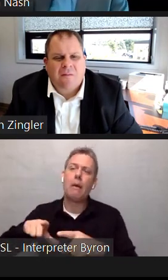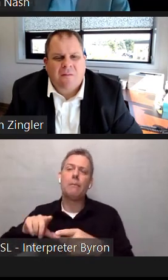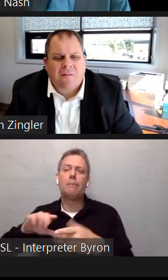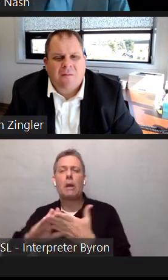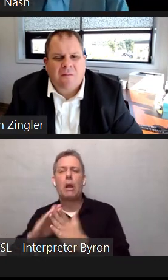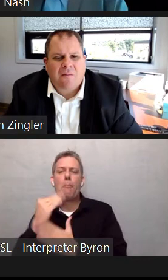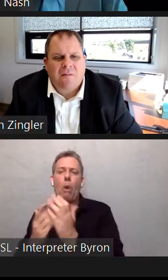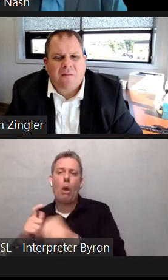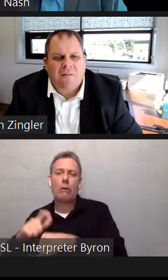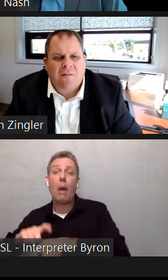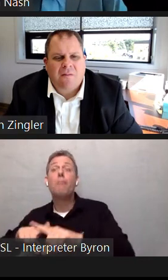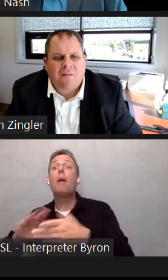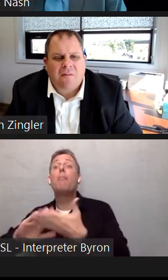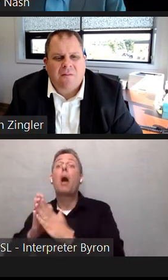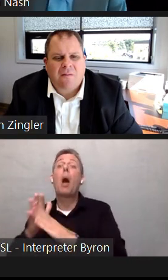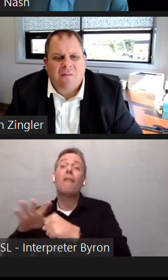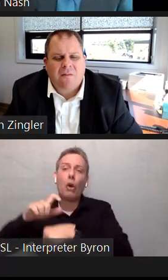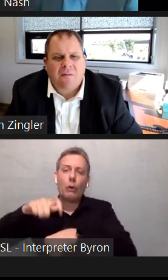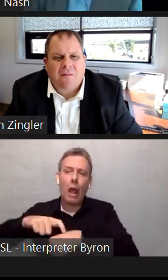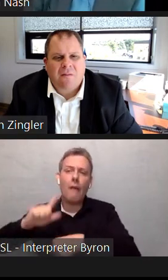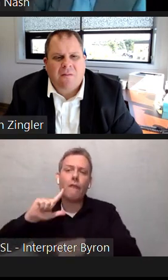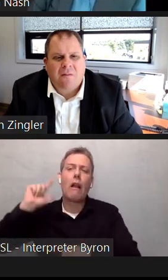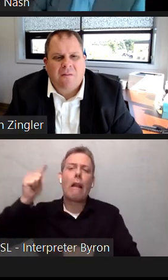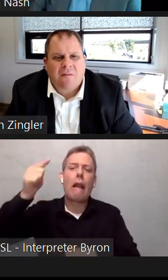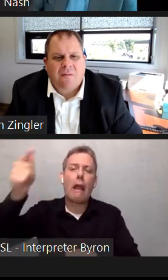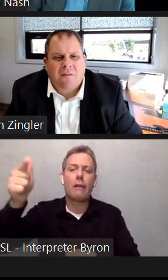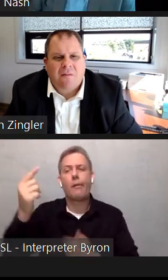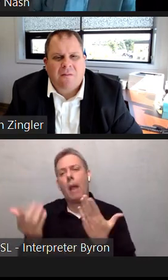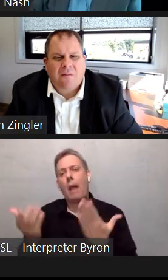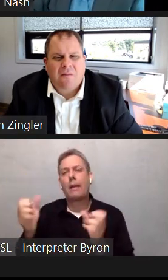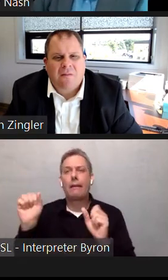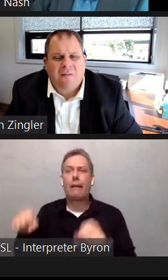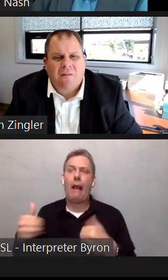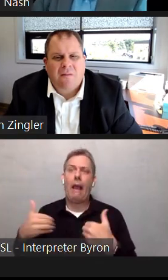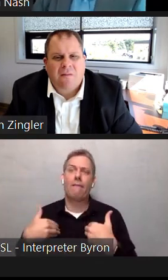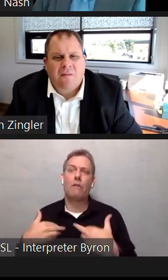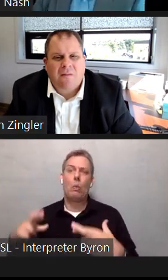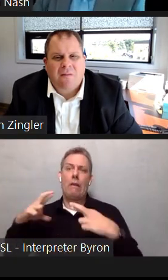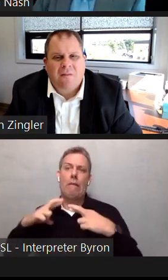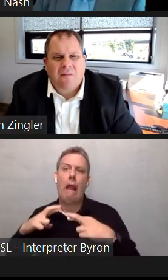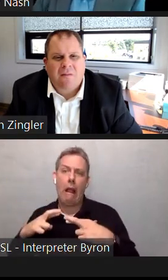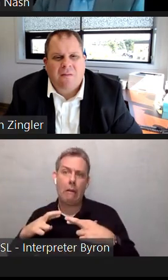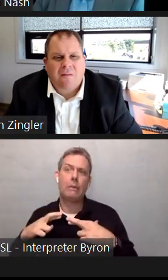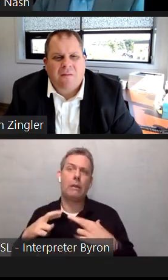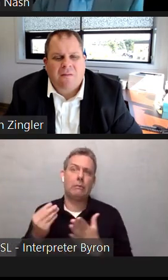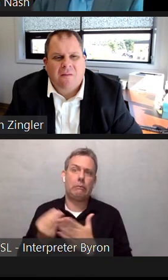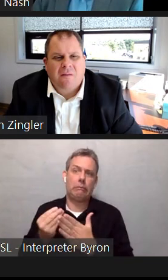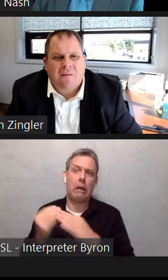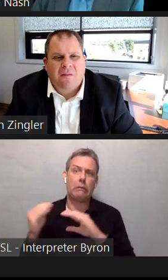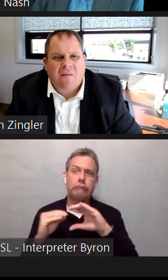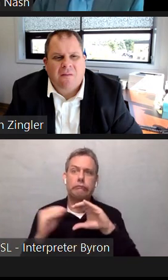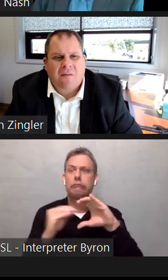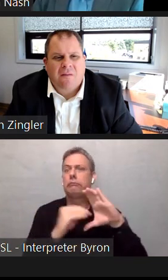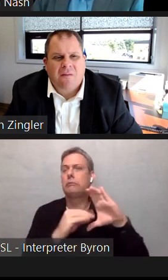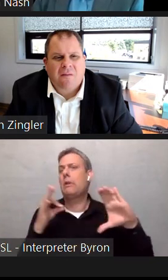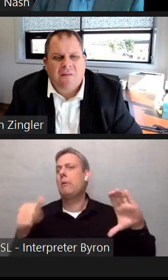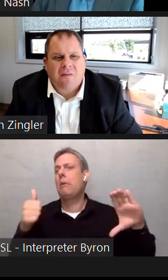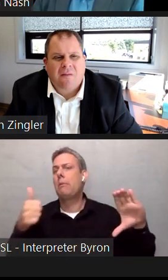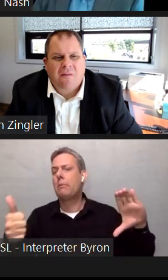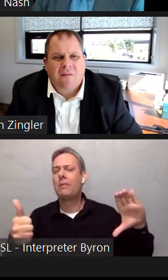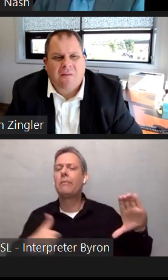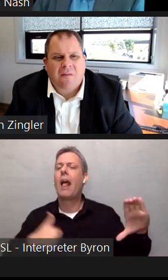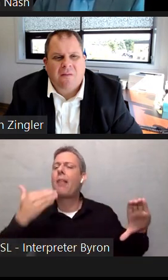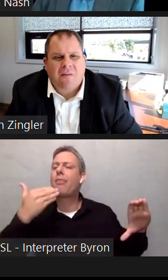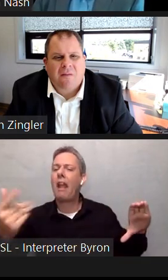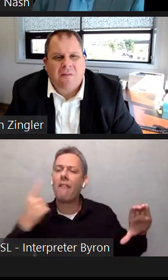retirement benefit. That's what I was trying to communicate on that. So I appreciate you guys taking the question and sponsors of the ARC of US for